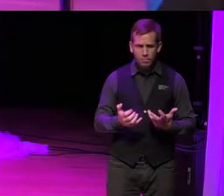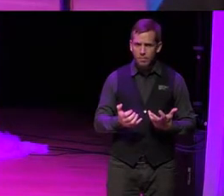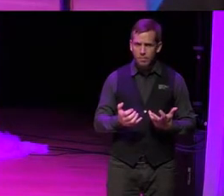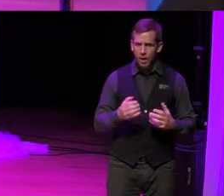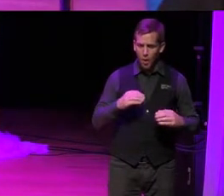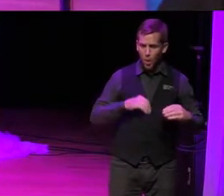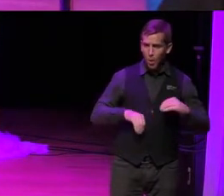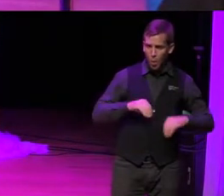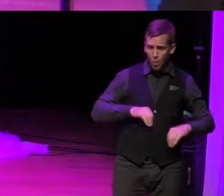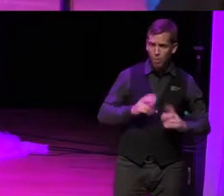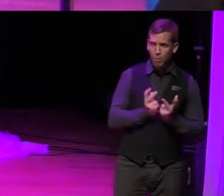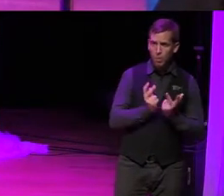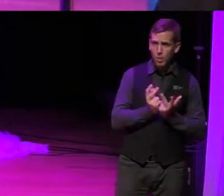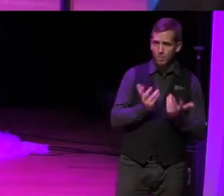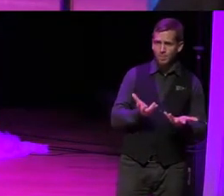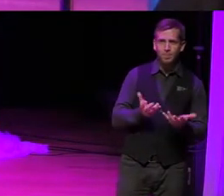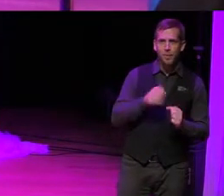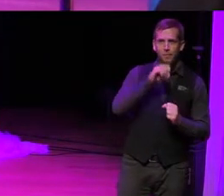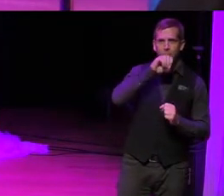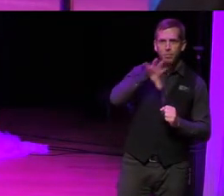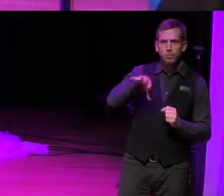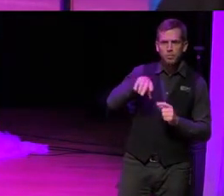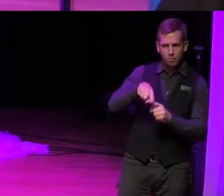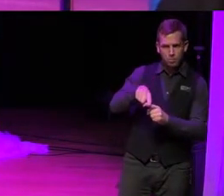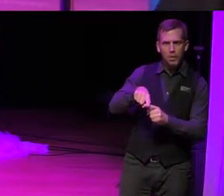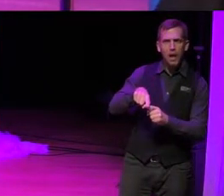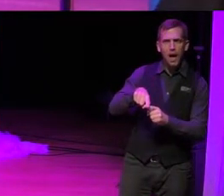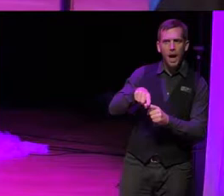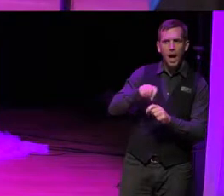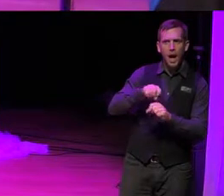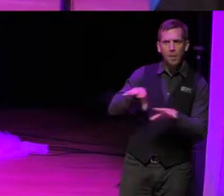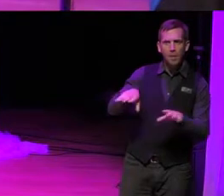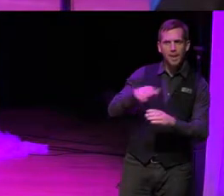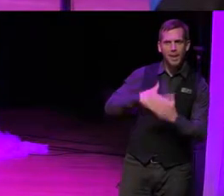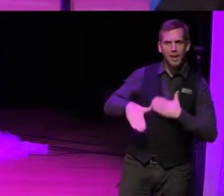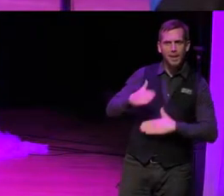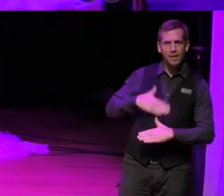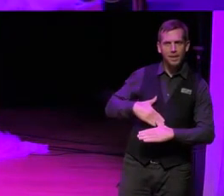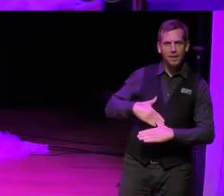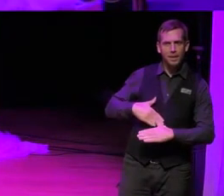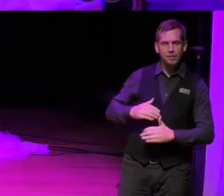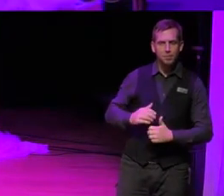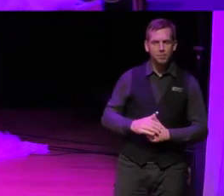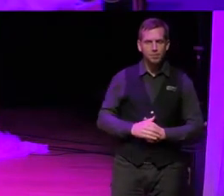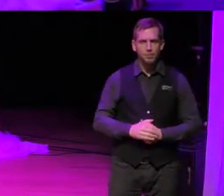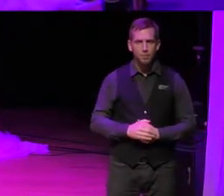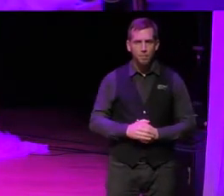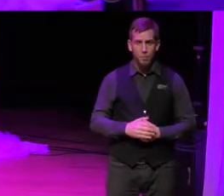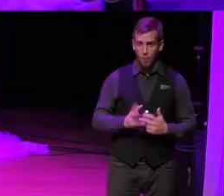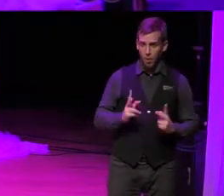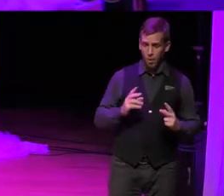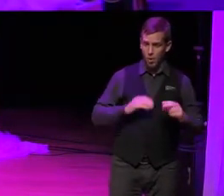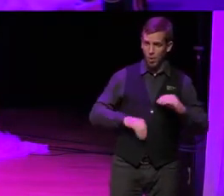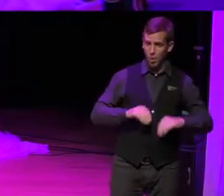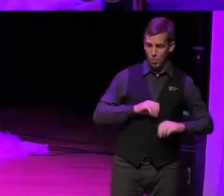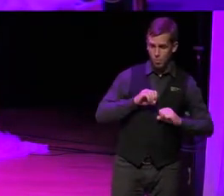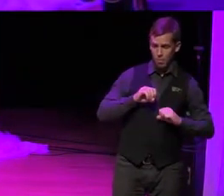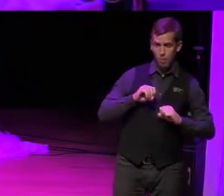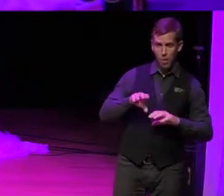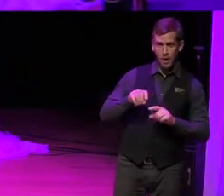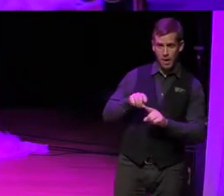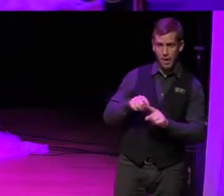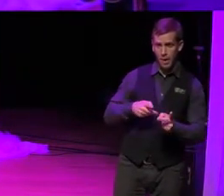society in mind. As a result, corruption damages the legitimacy of a